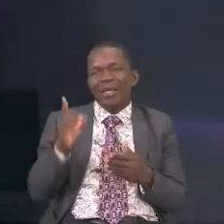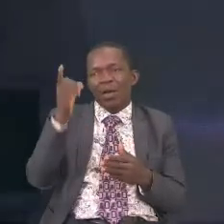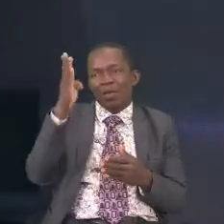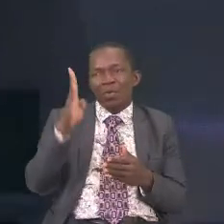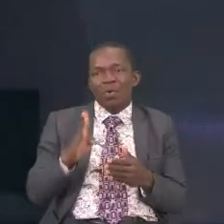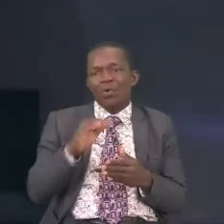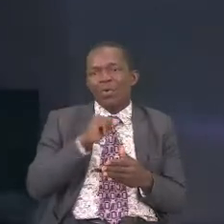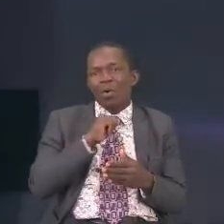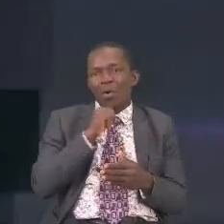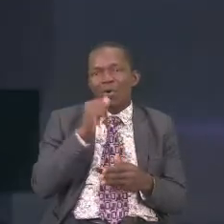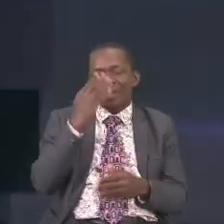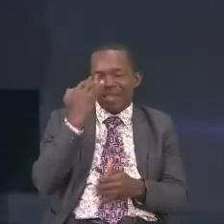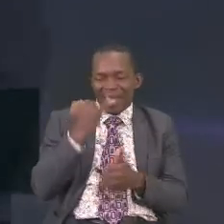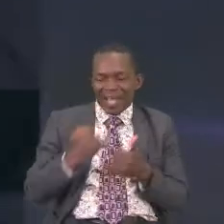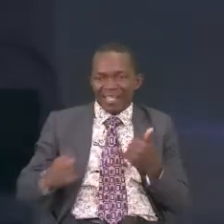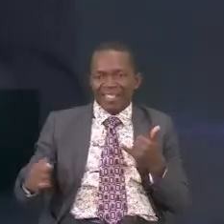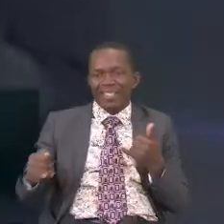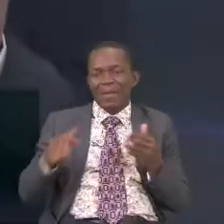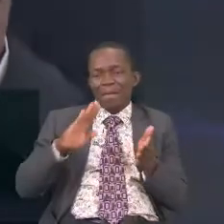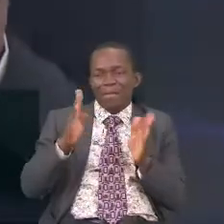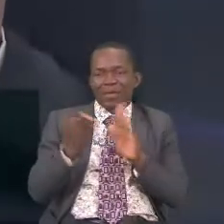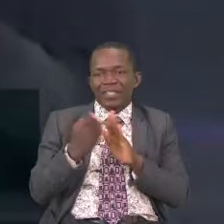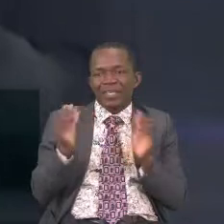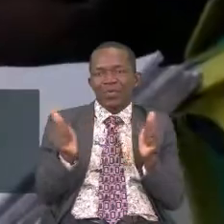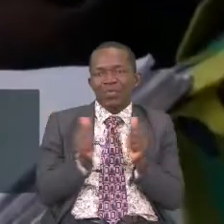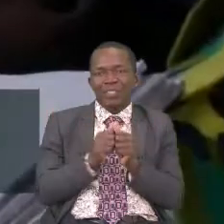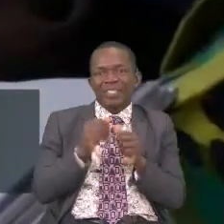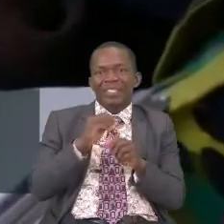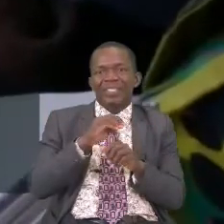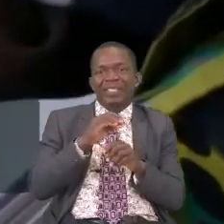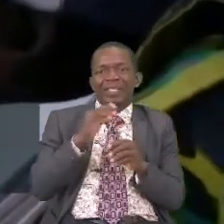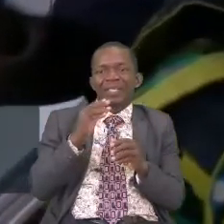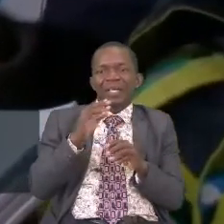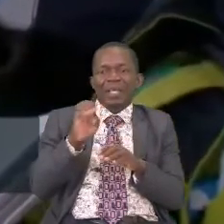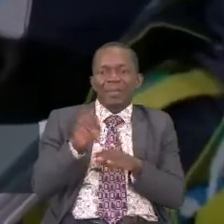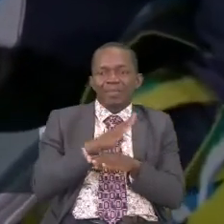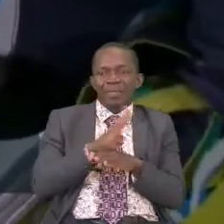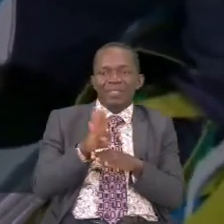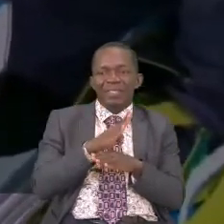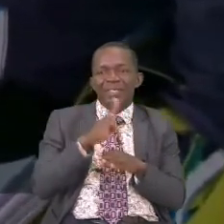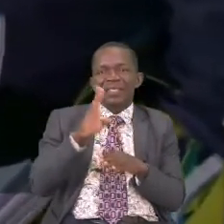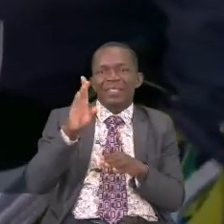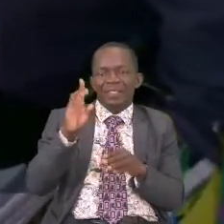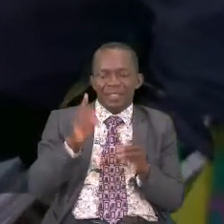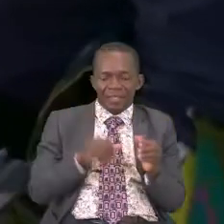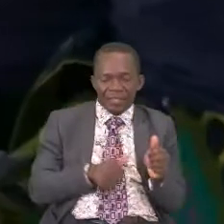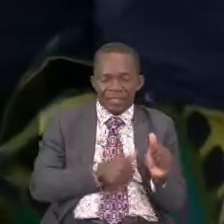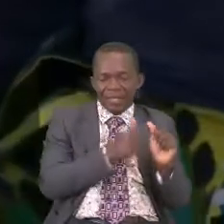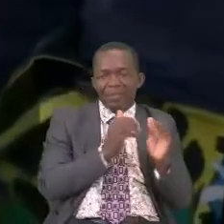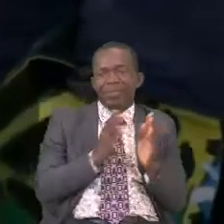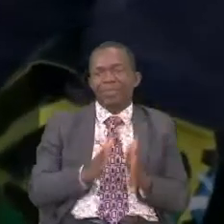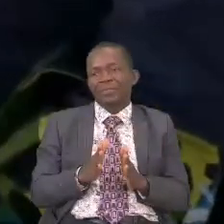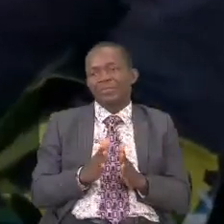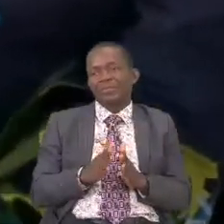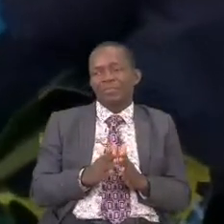disciples. Look at Joshua chapter 1 verse 5. We're looking at the third part, but let me start from the top. There shall